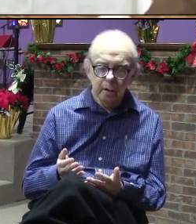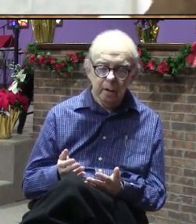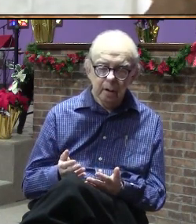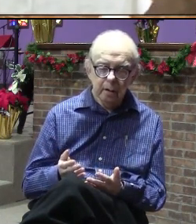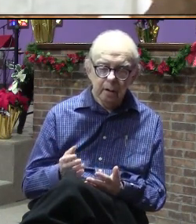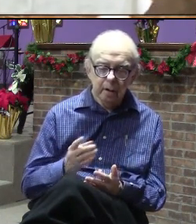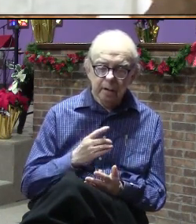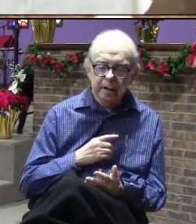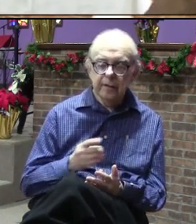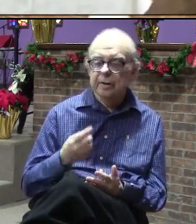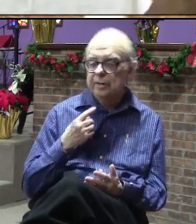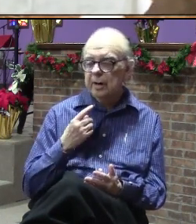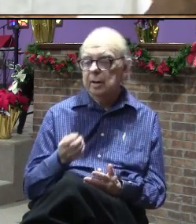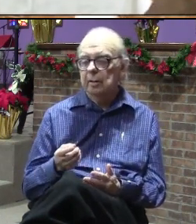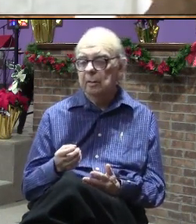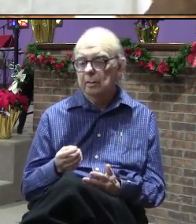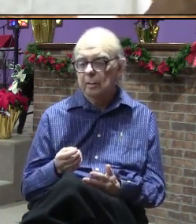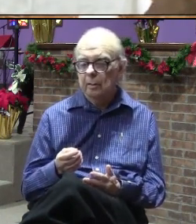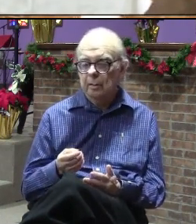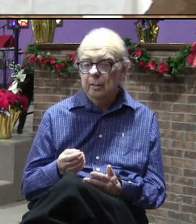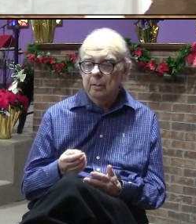David said,